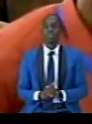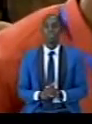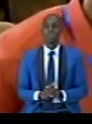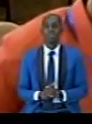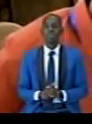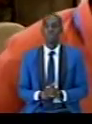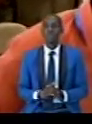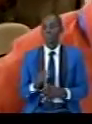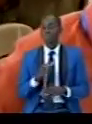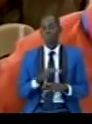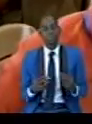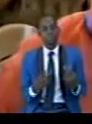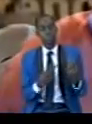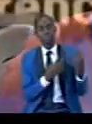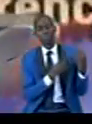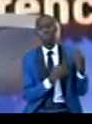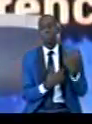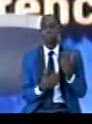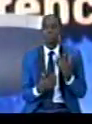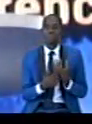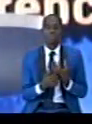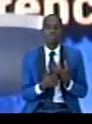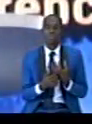Don't look back.